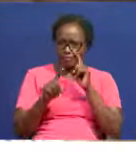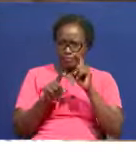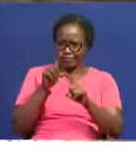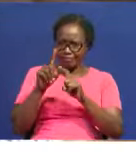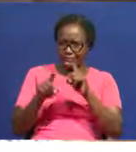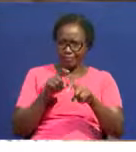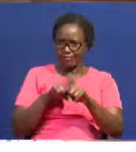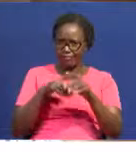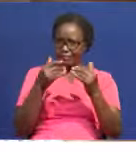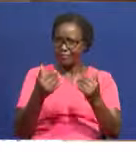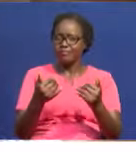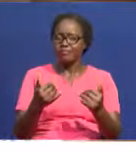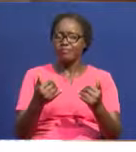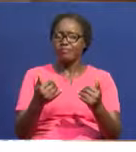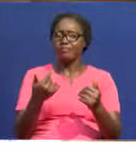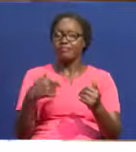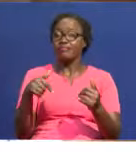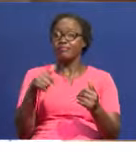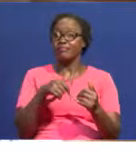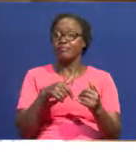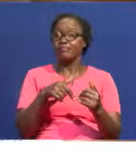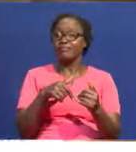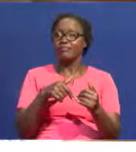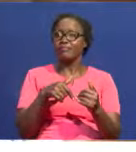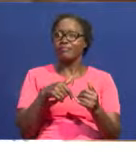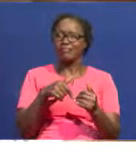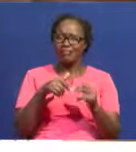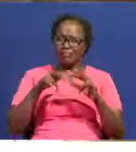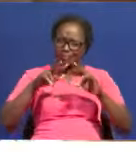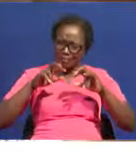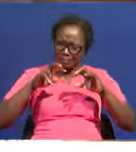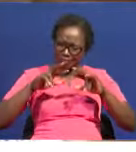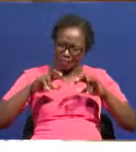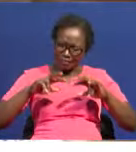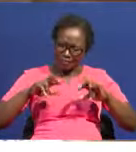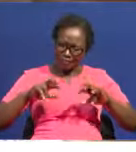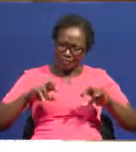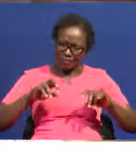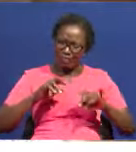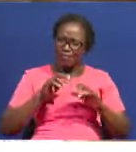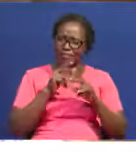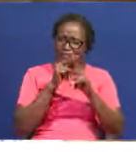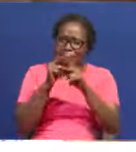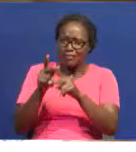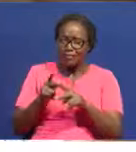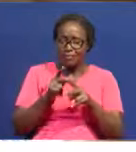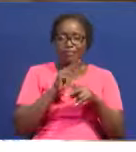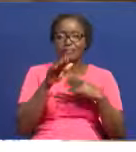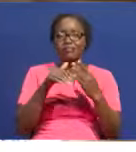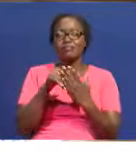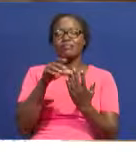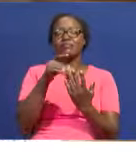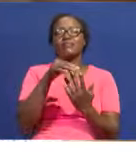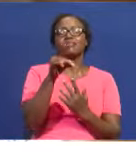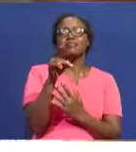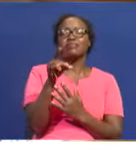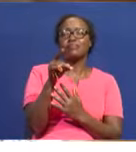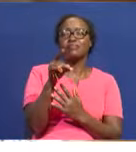this time round we are going to comb keenly all the CSs who have been nominated